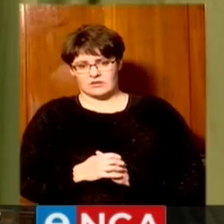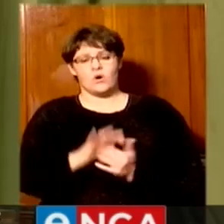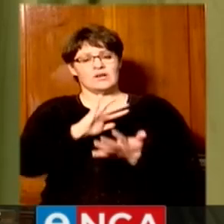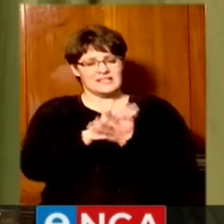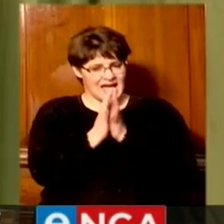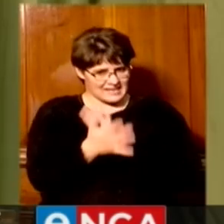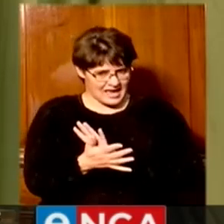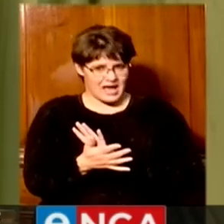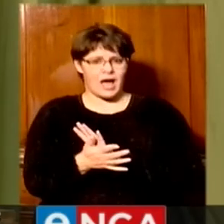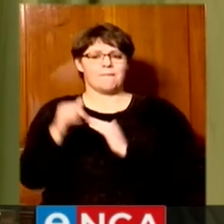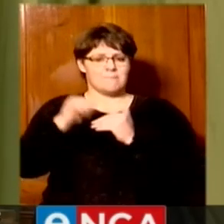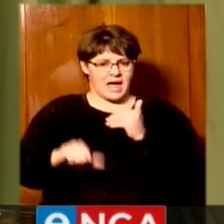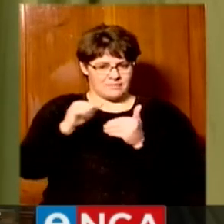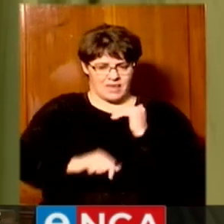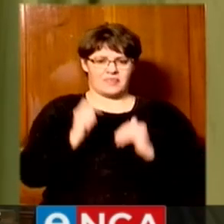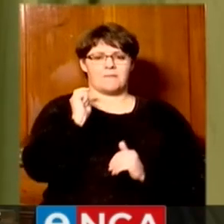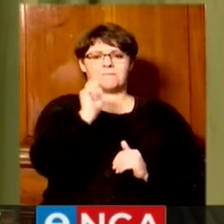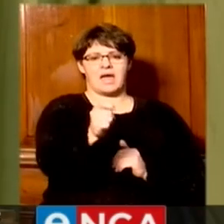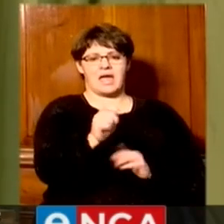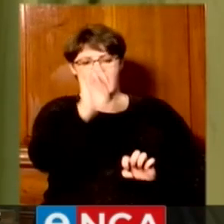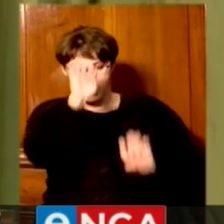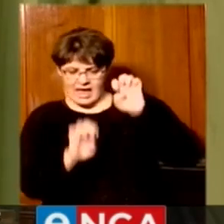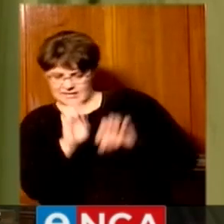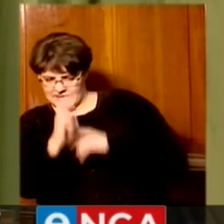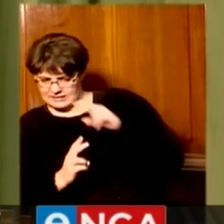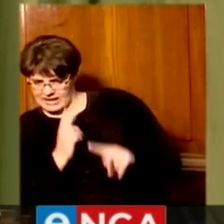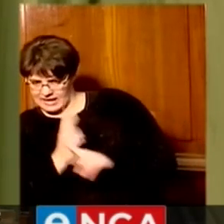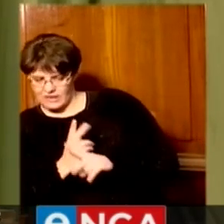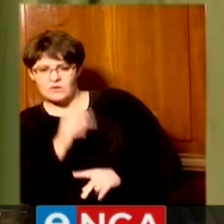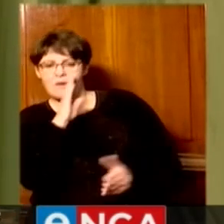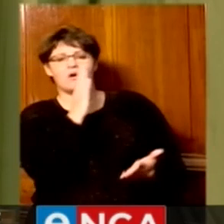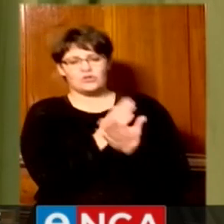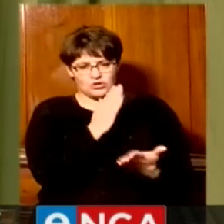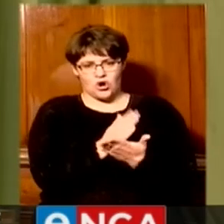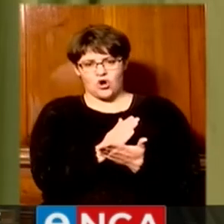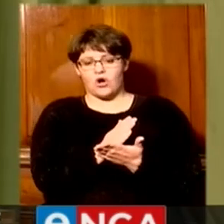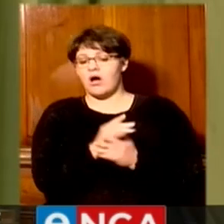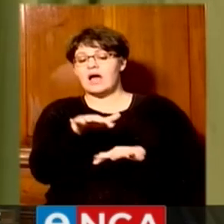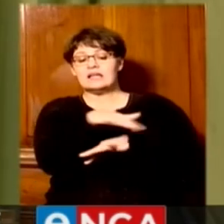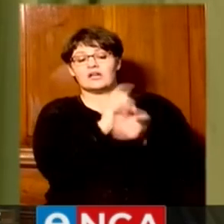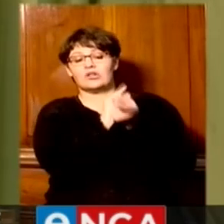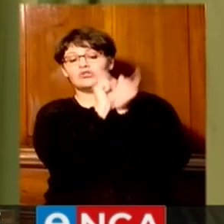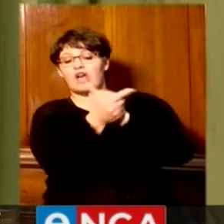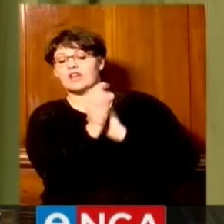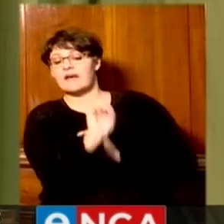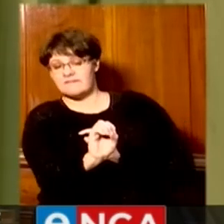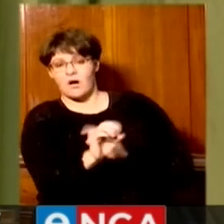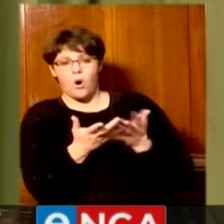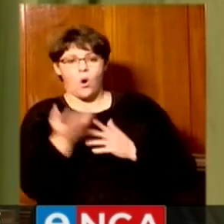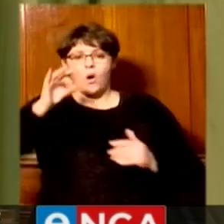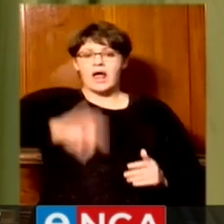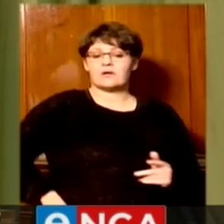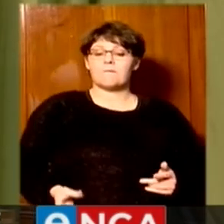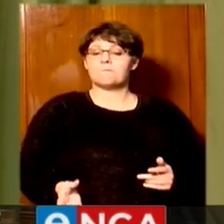SASSA will on a monthly basis reassess all applications to ensure that where circumstances have changed and income